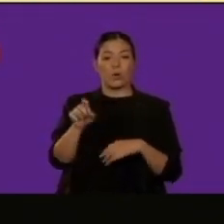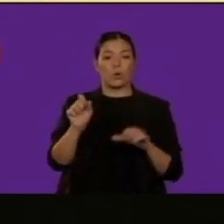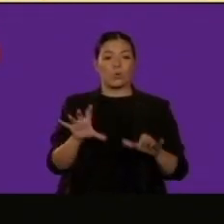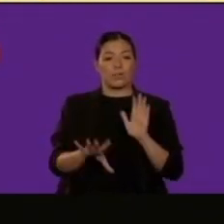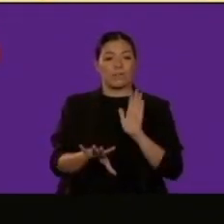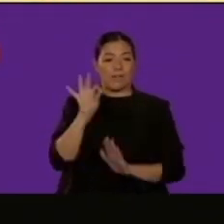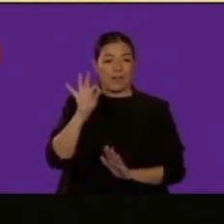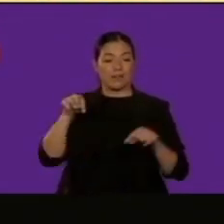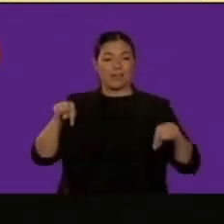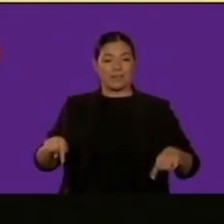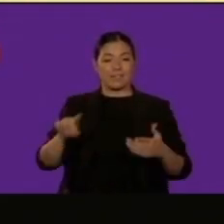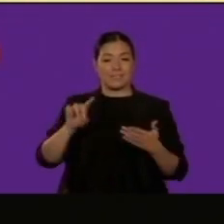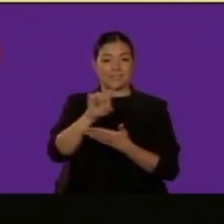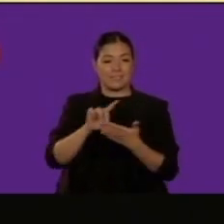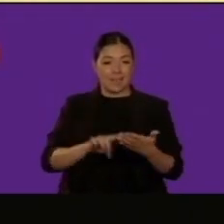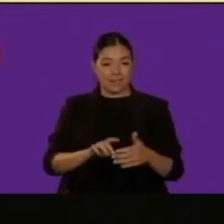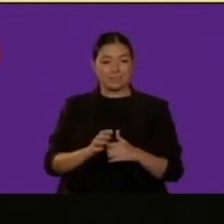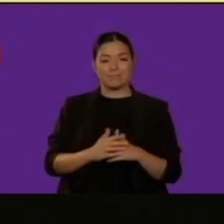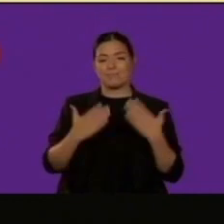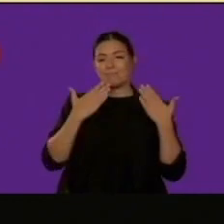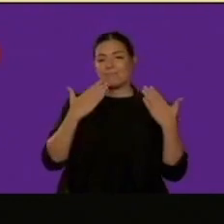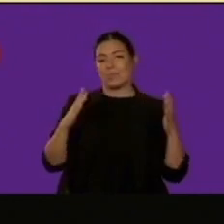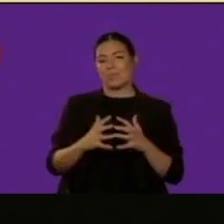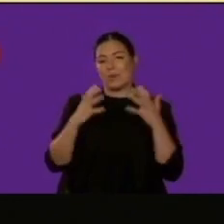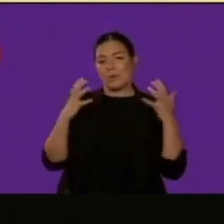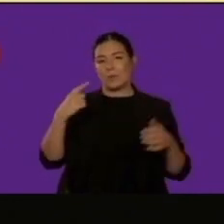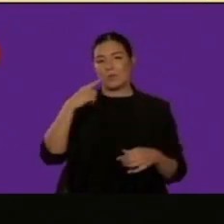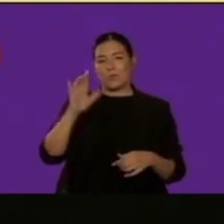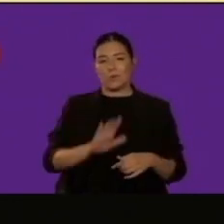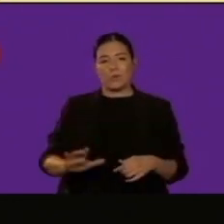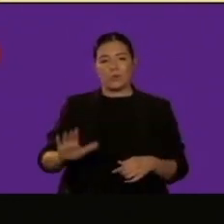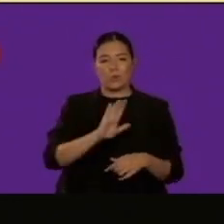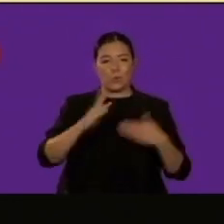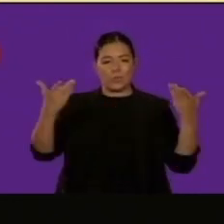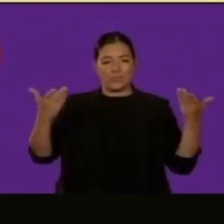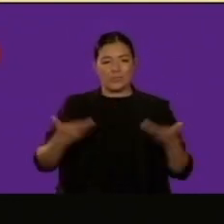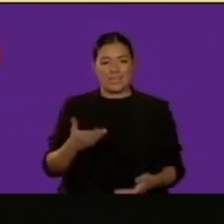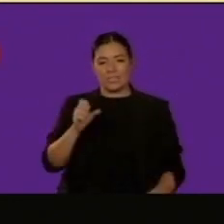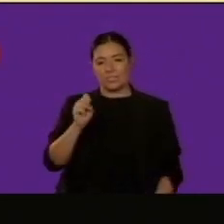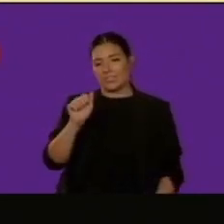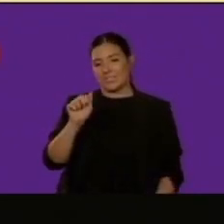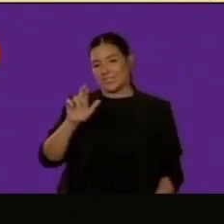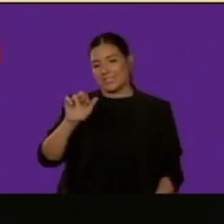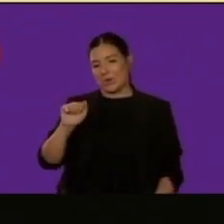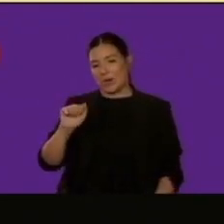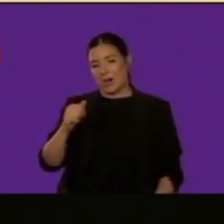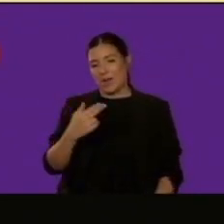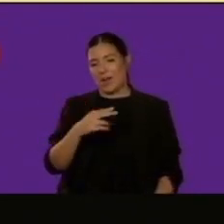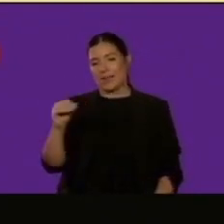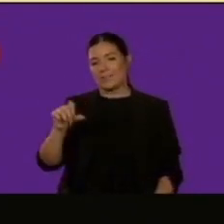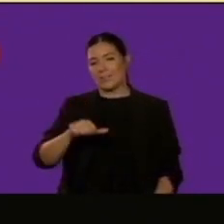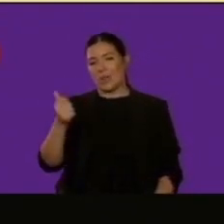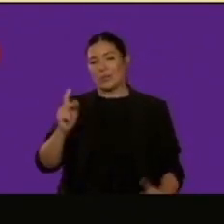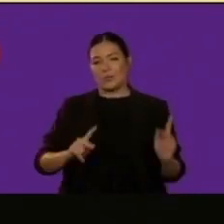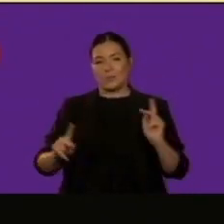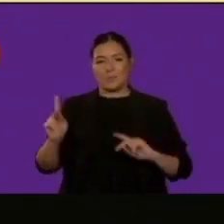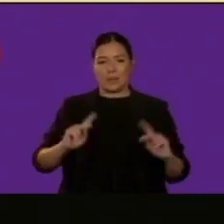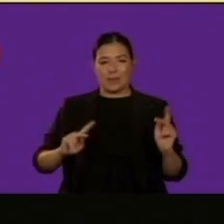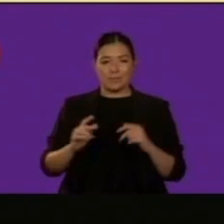Vale. Pues yo soy Eduard And Montaner. here you can see this is Eduardo Montaner from the Universitat de Girona in